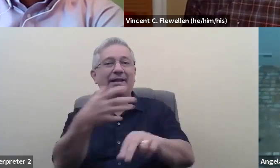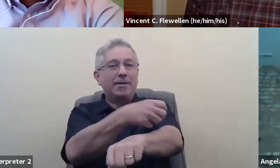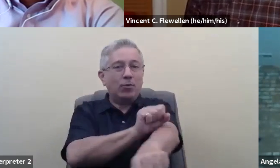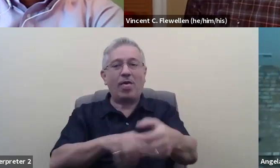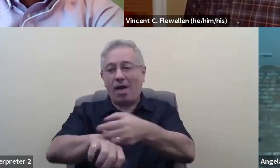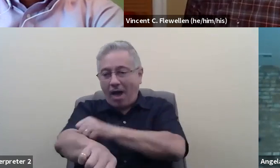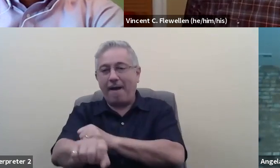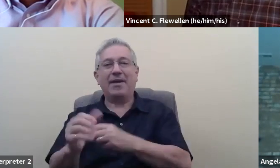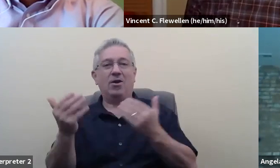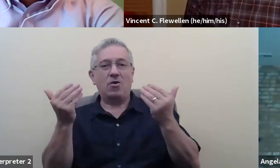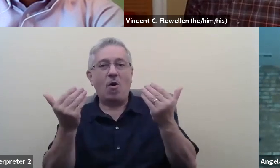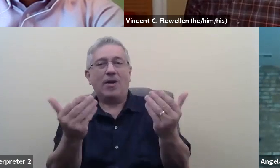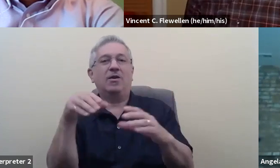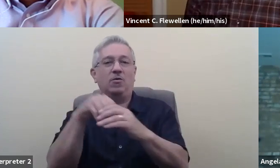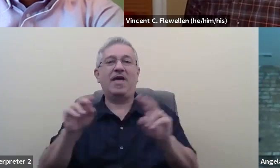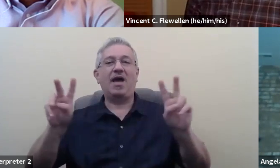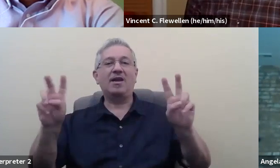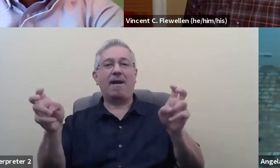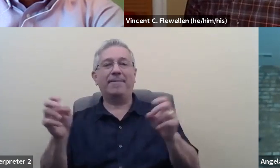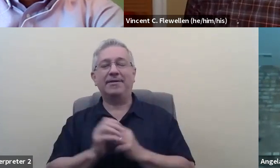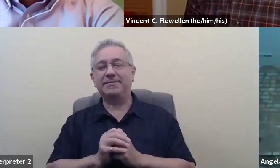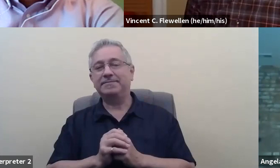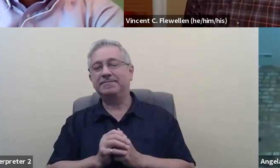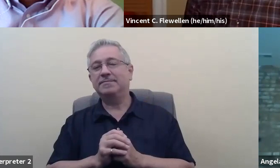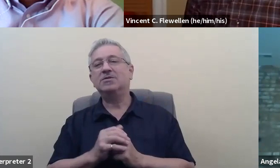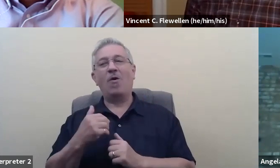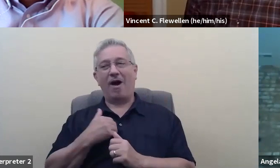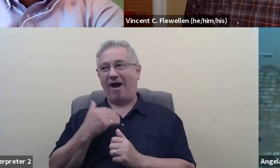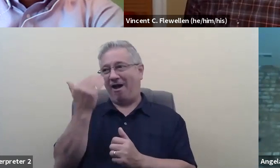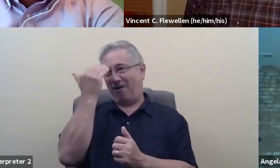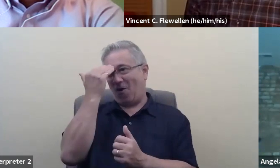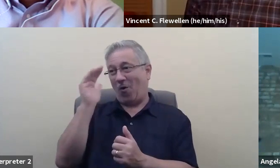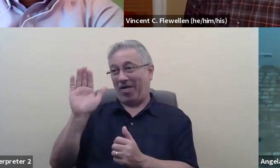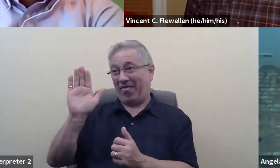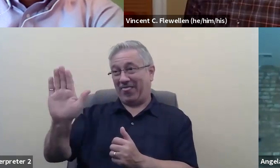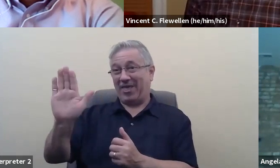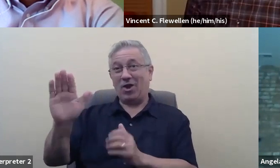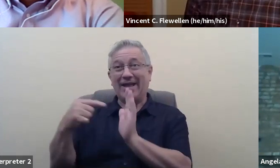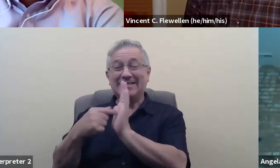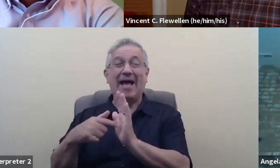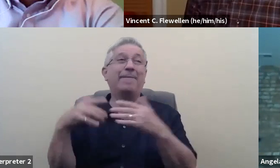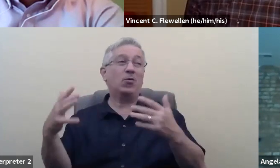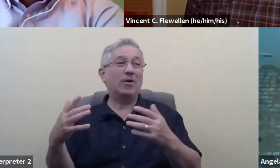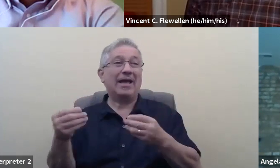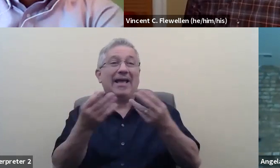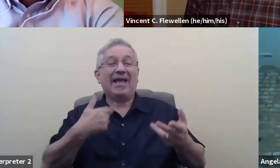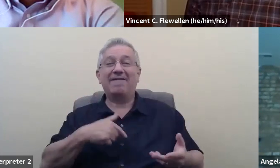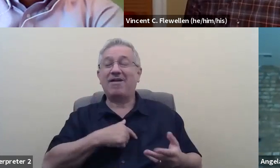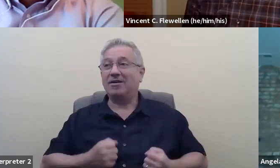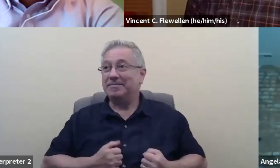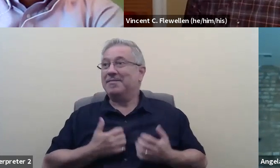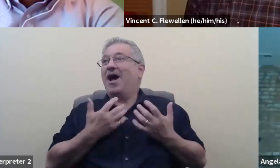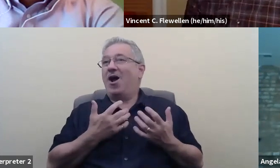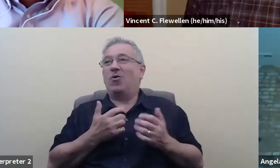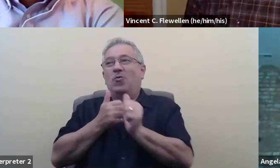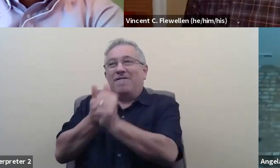to leadership and saying, this is what they're looking for. And I will say, you know, I always have a leader that says, just don't bring the problem, bring a solution as well.